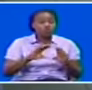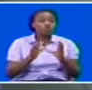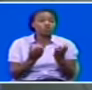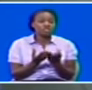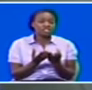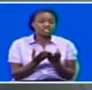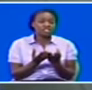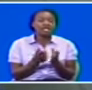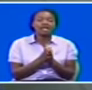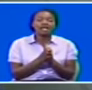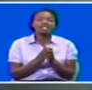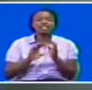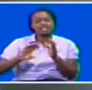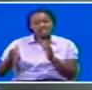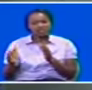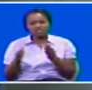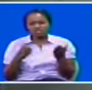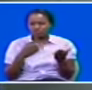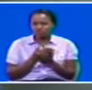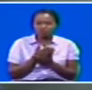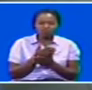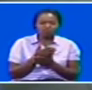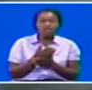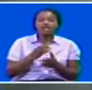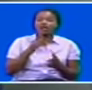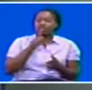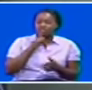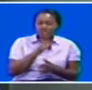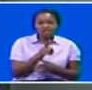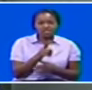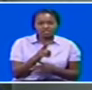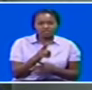counties through illegitimate executive orders.